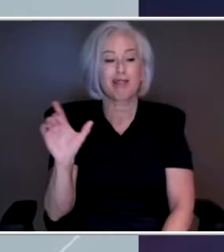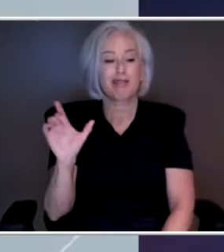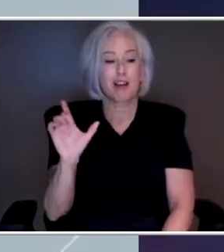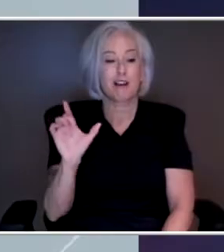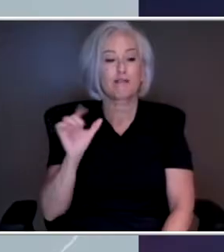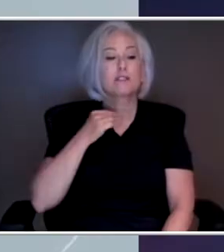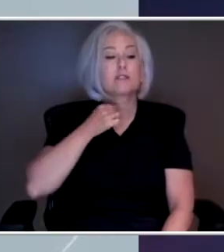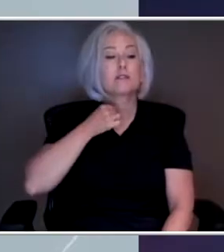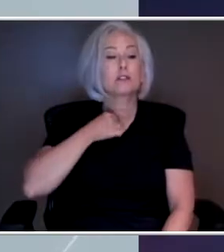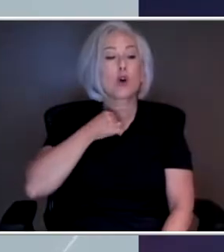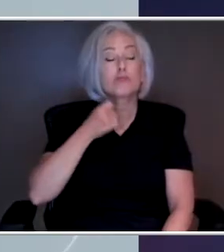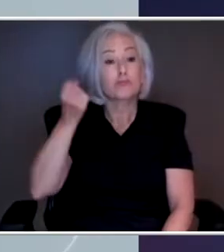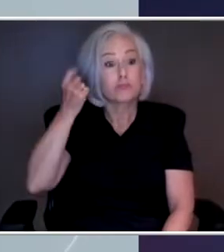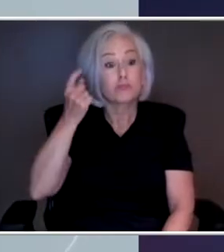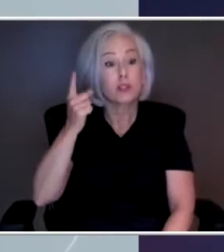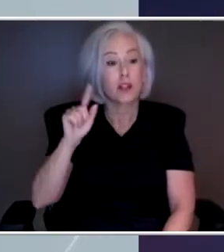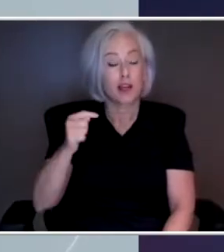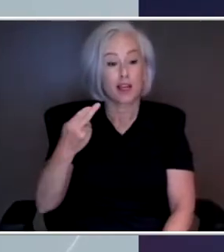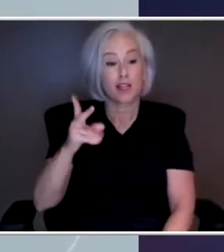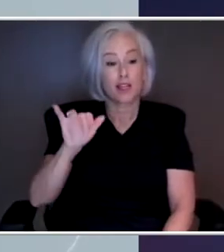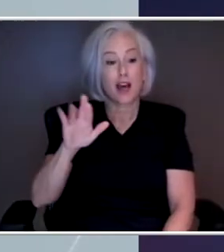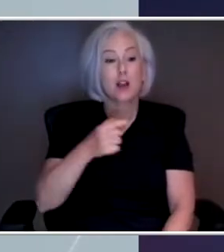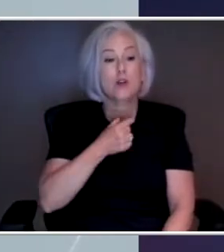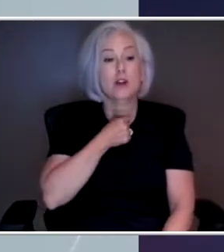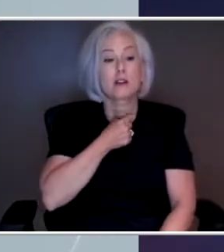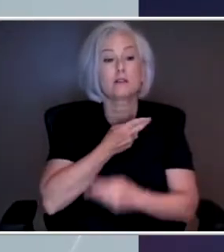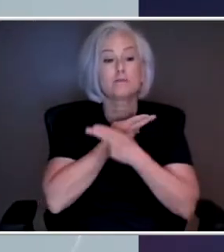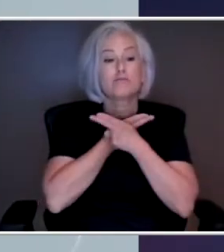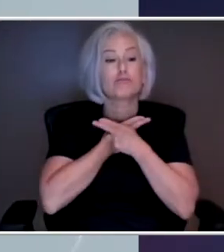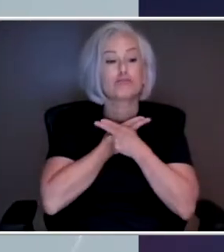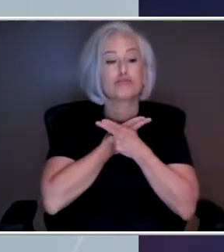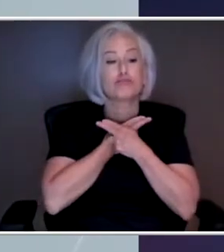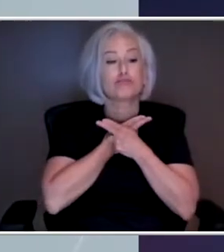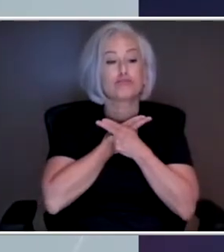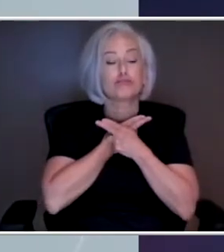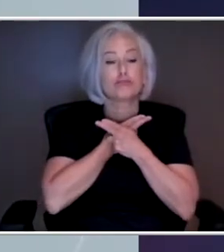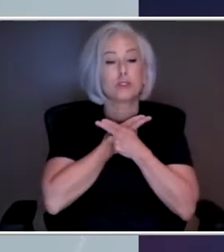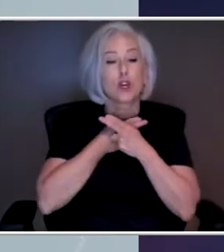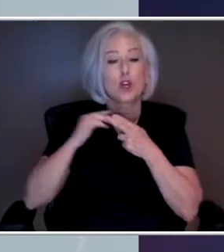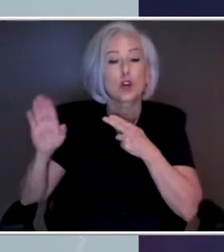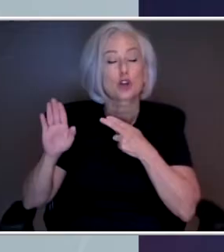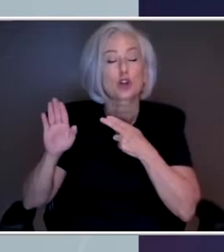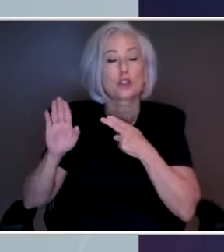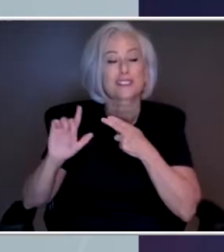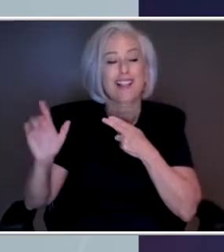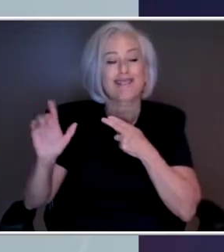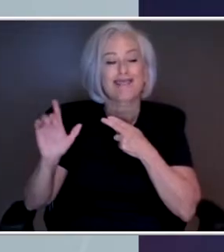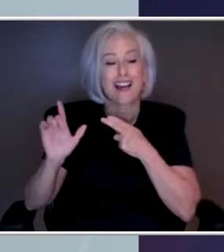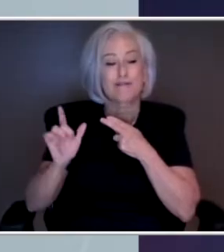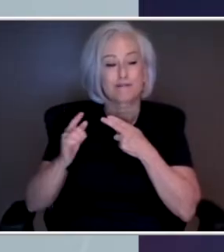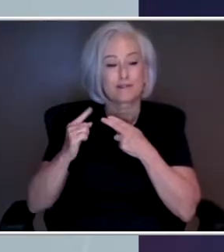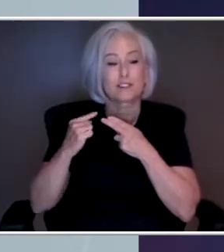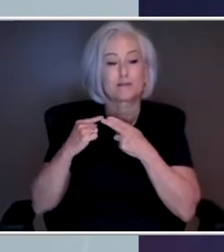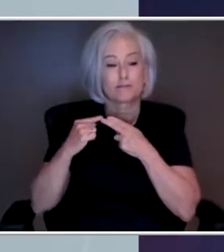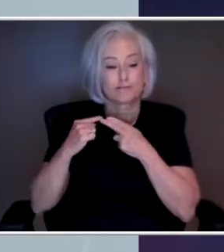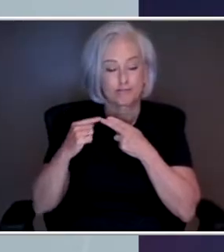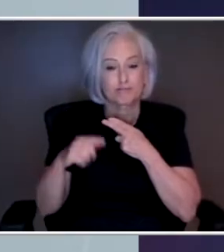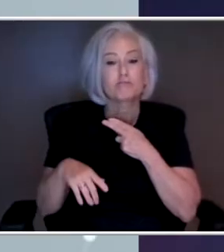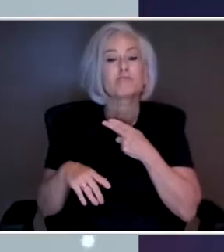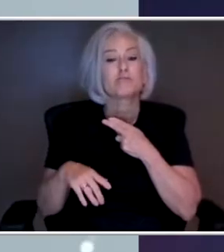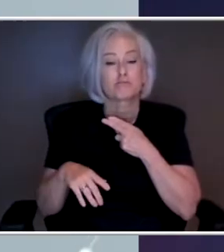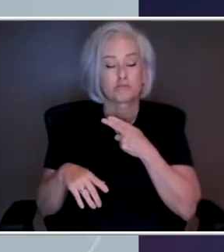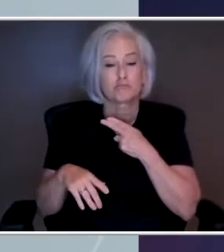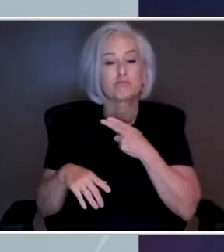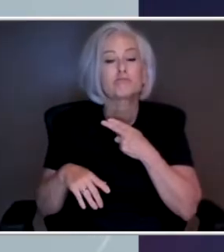2 lobes to the thyroid, one on the left, on the right. But this is her left lobe, and essentially that big round thing in the middle is her thyroid nodule.